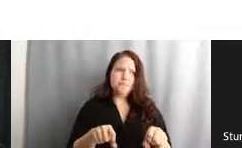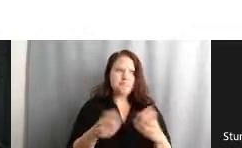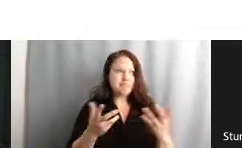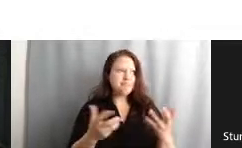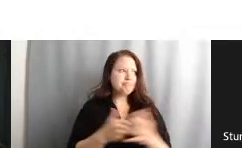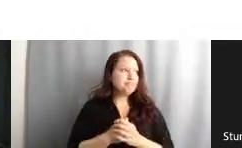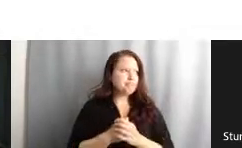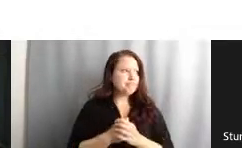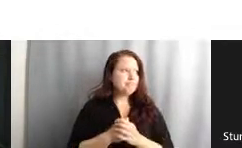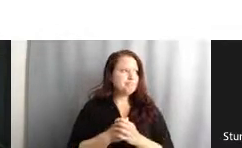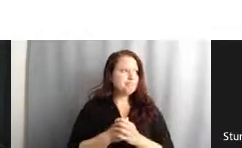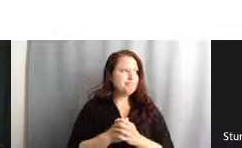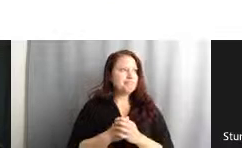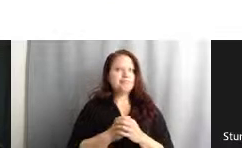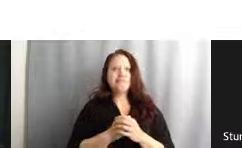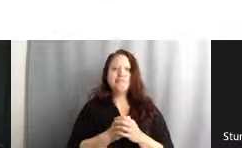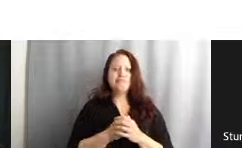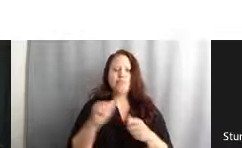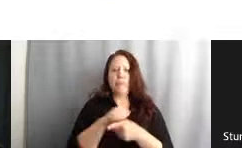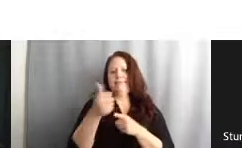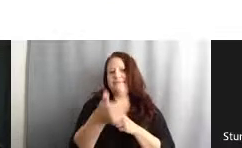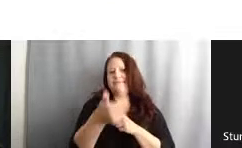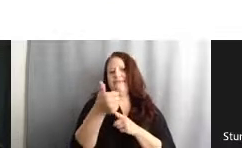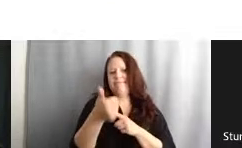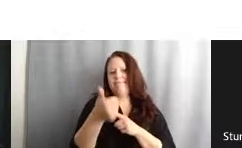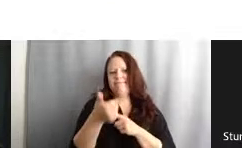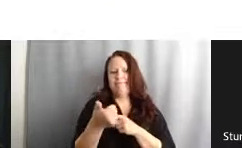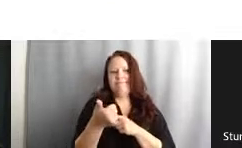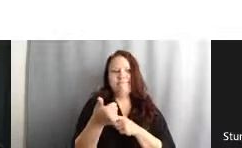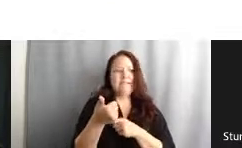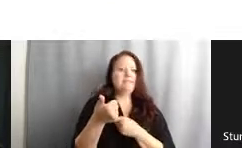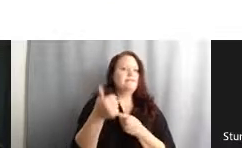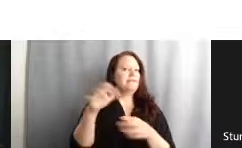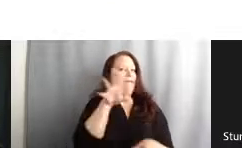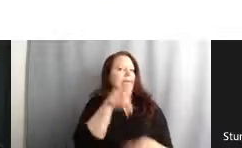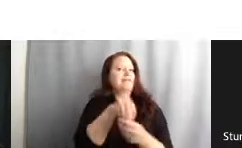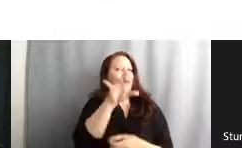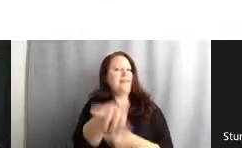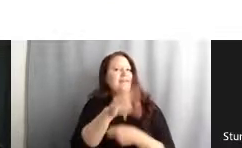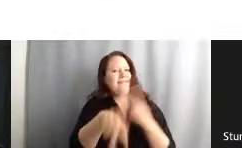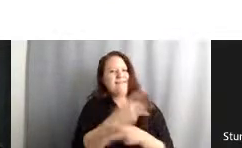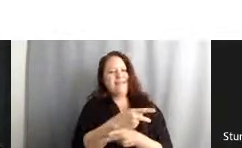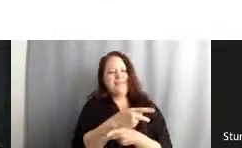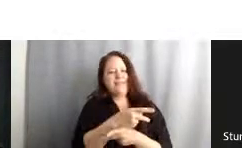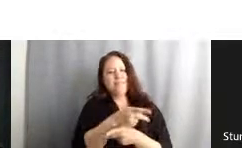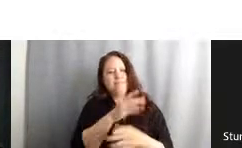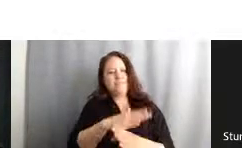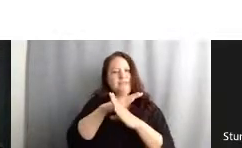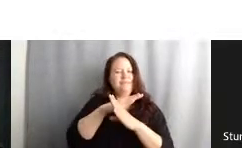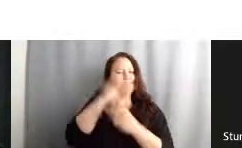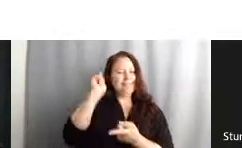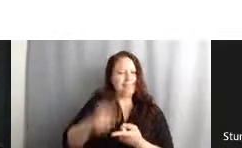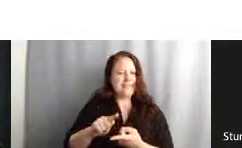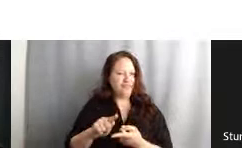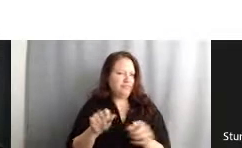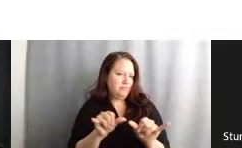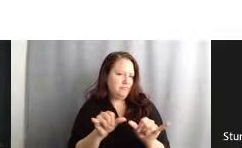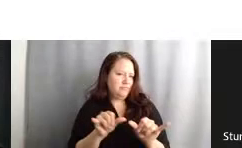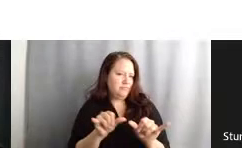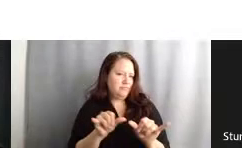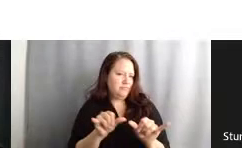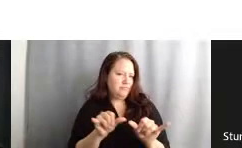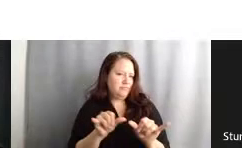take into their own accord, right, and engage in some of those prevention and mitigation measures. So